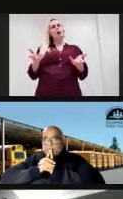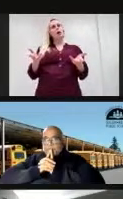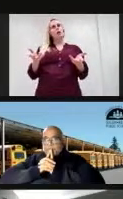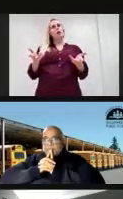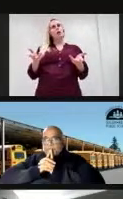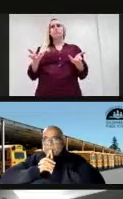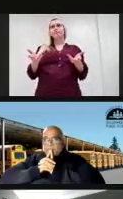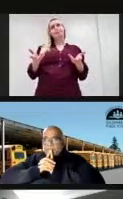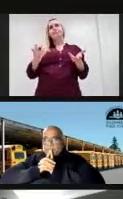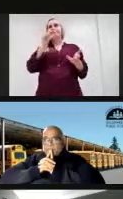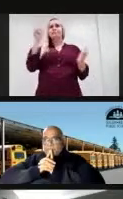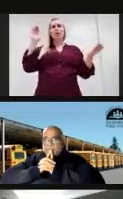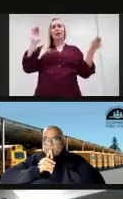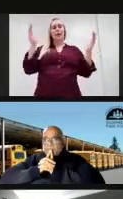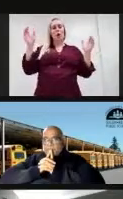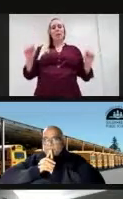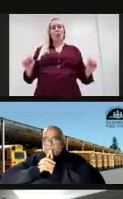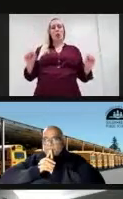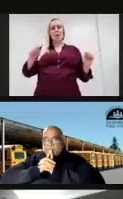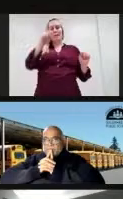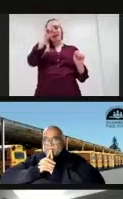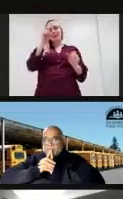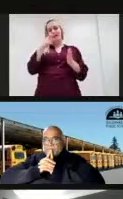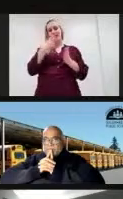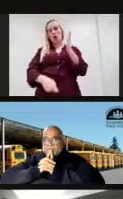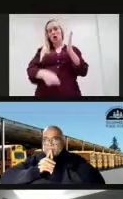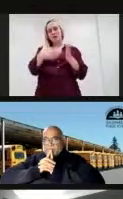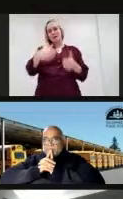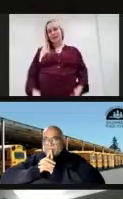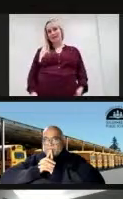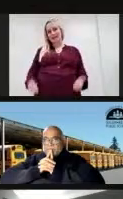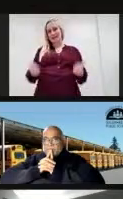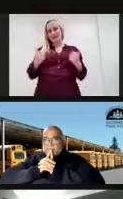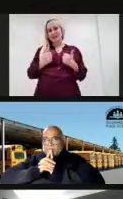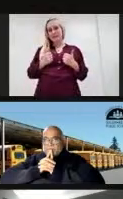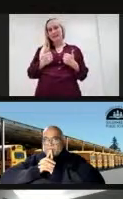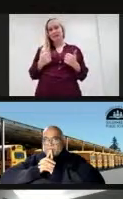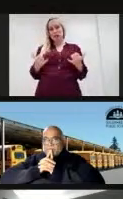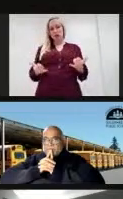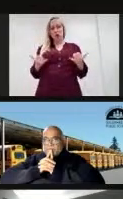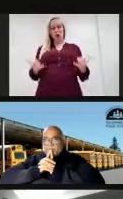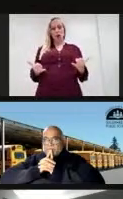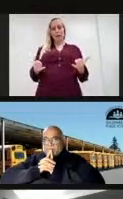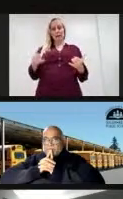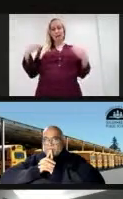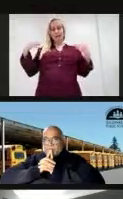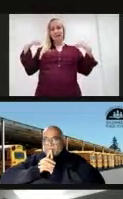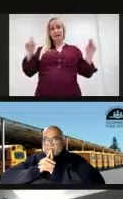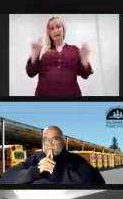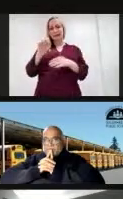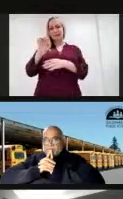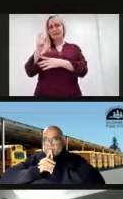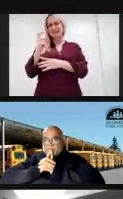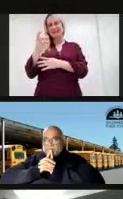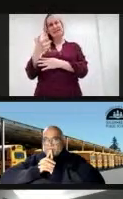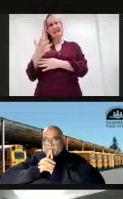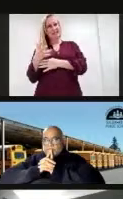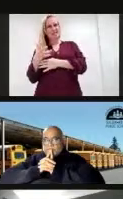it's not really comparable just because of the cost of living and everything, and currently no sales tax, sort of, except for the CAT